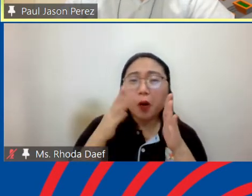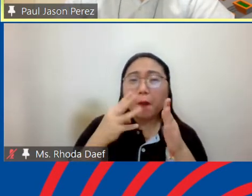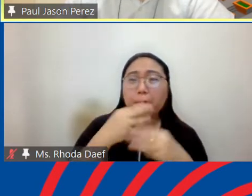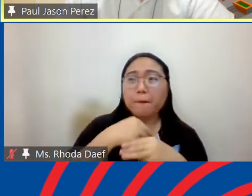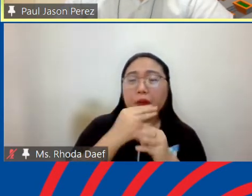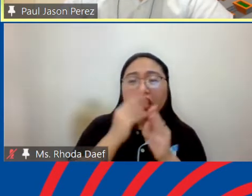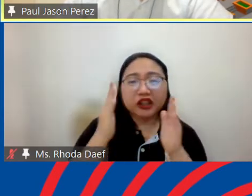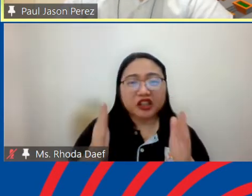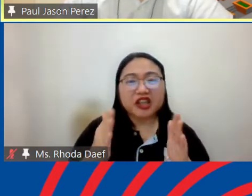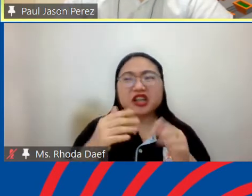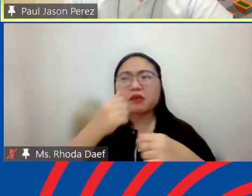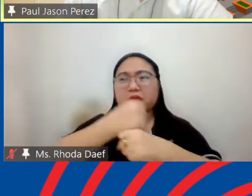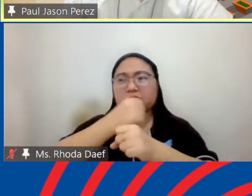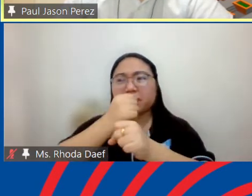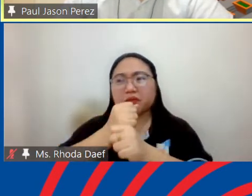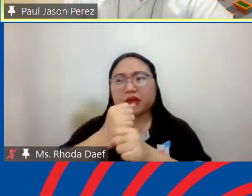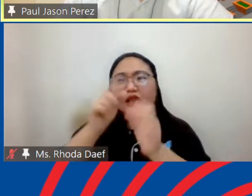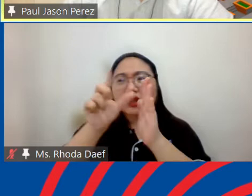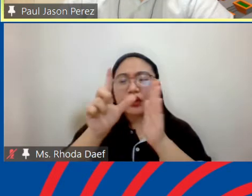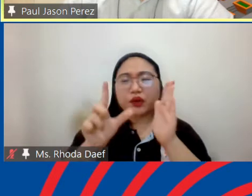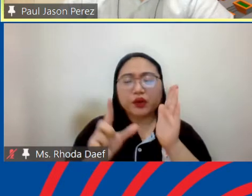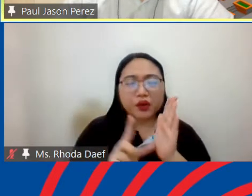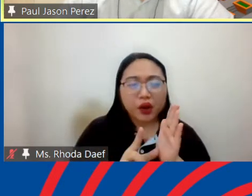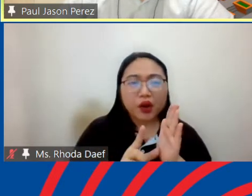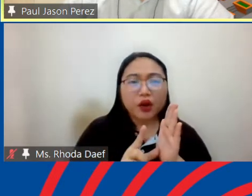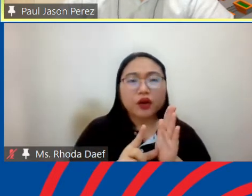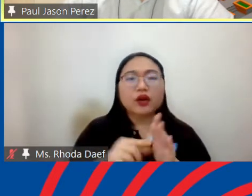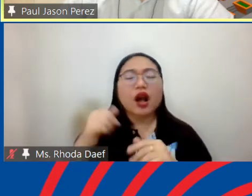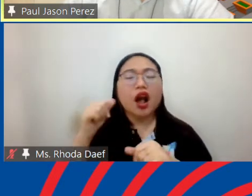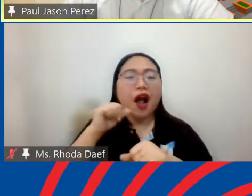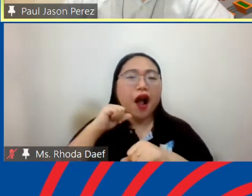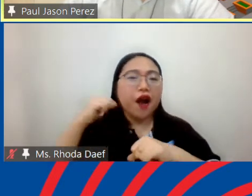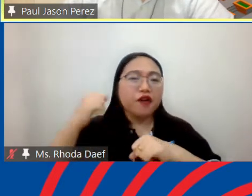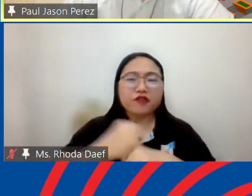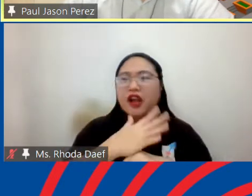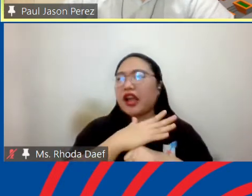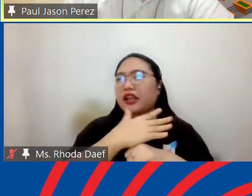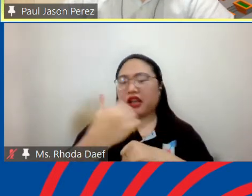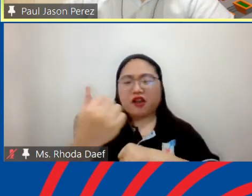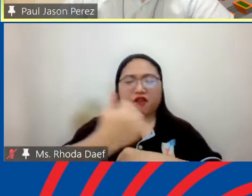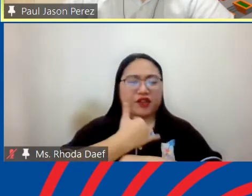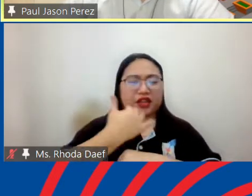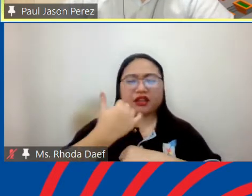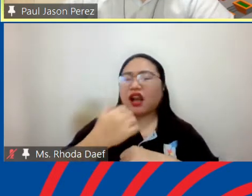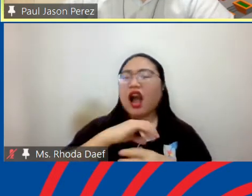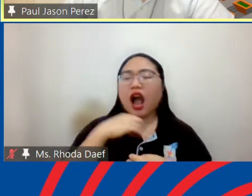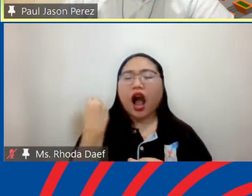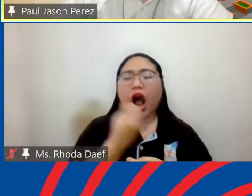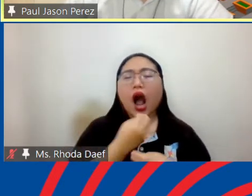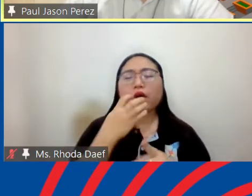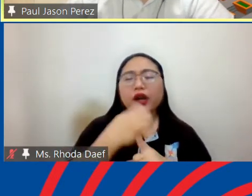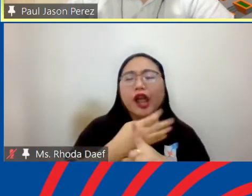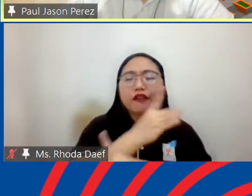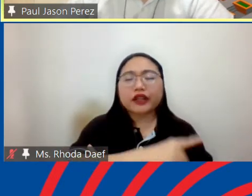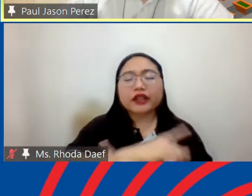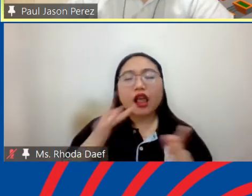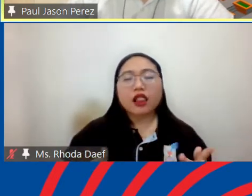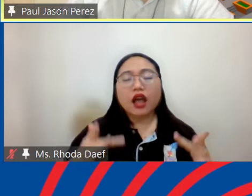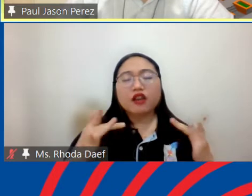mga batas. They affect our everyday lives. So research data is very important for